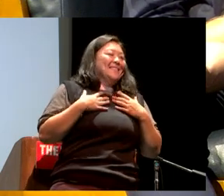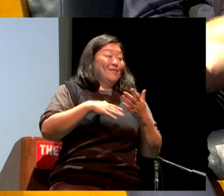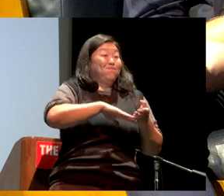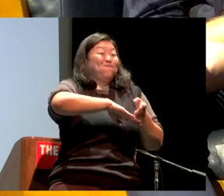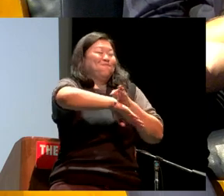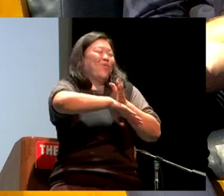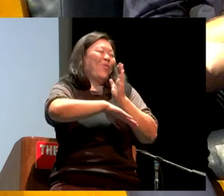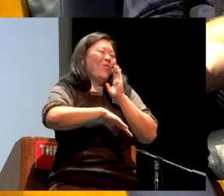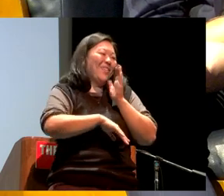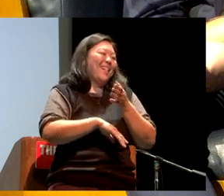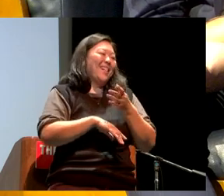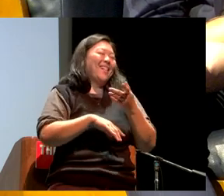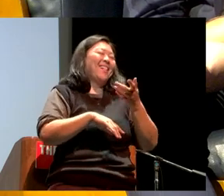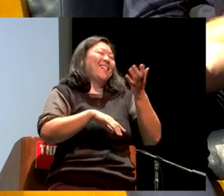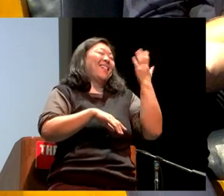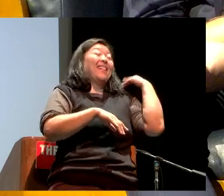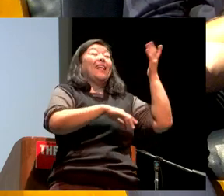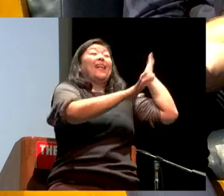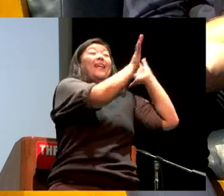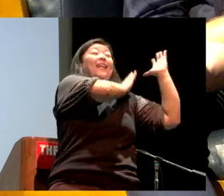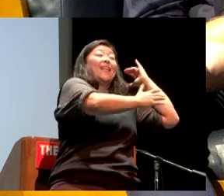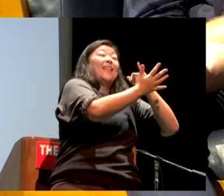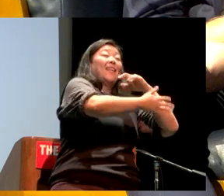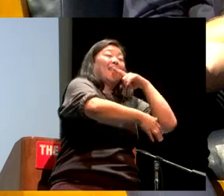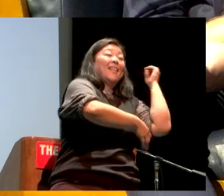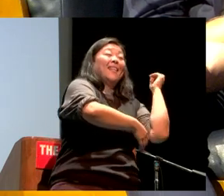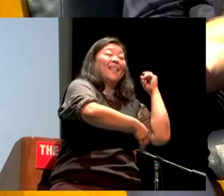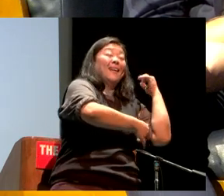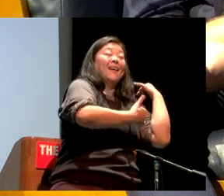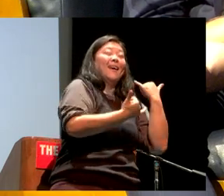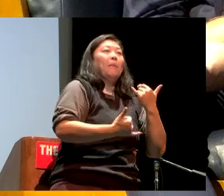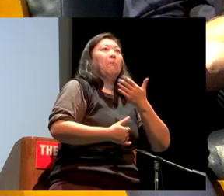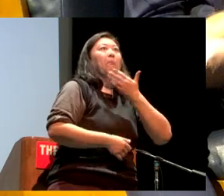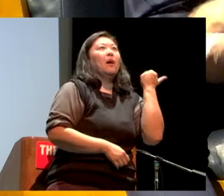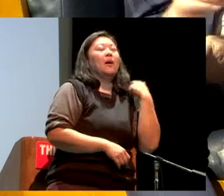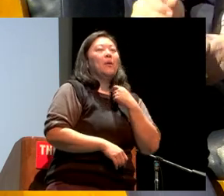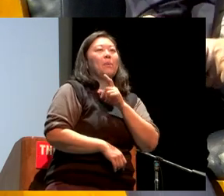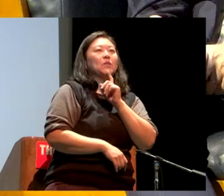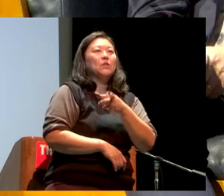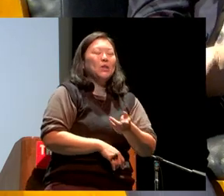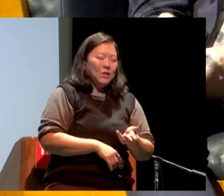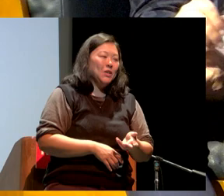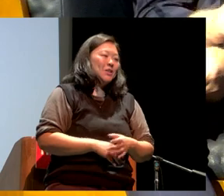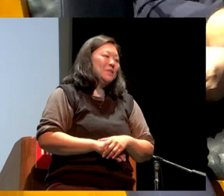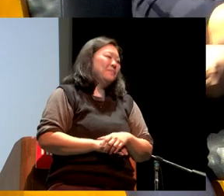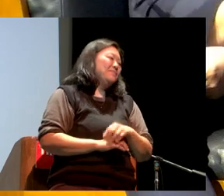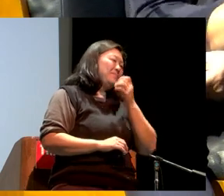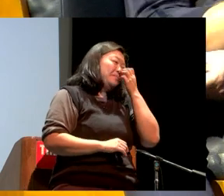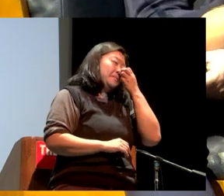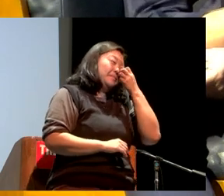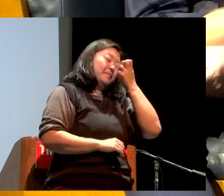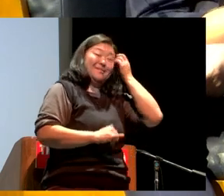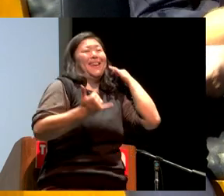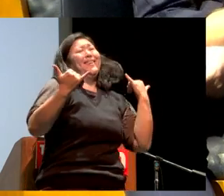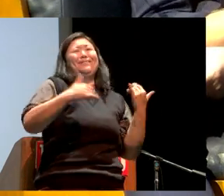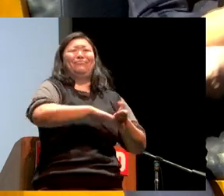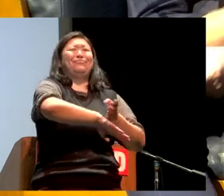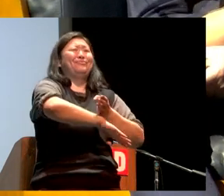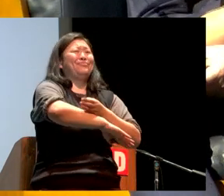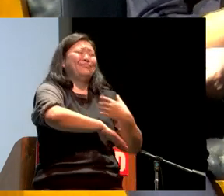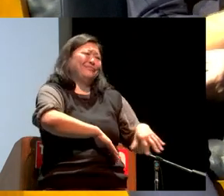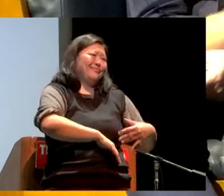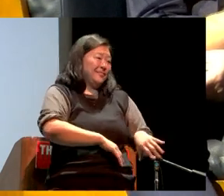now a lot of people who are, as well, you know, making money thanks to us, which is great because it's different relationship with a brand. But mainly, hopefully, people will be